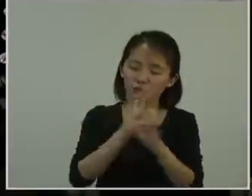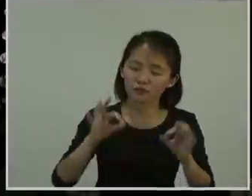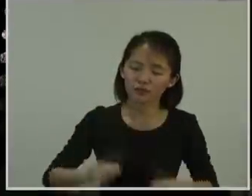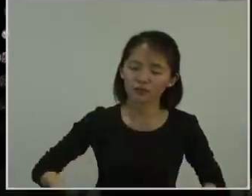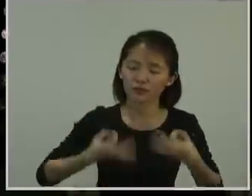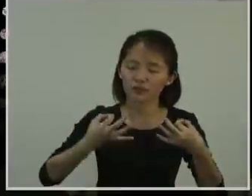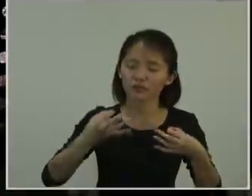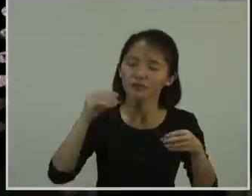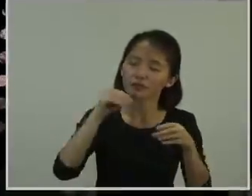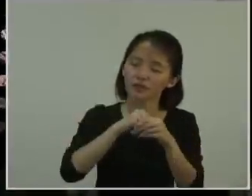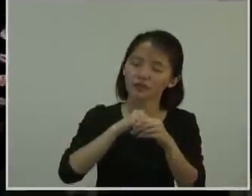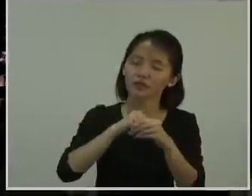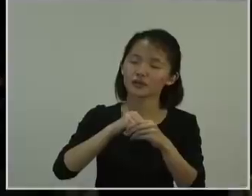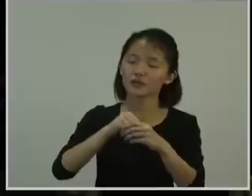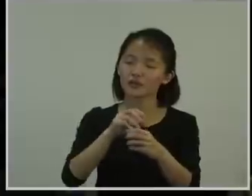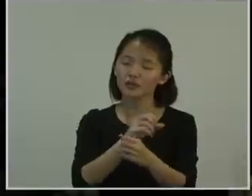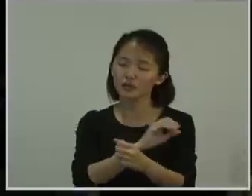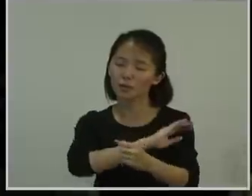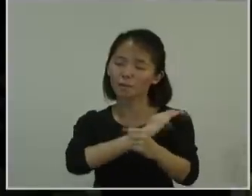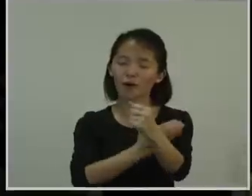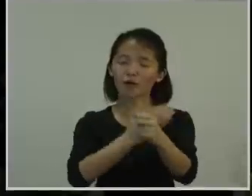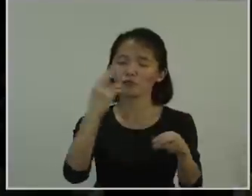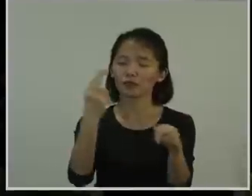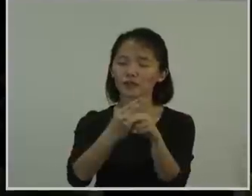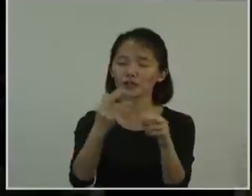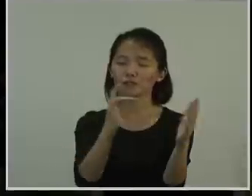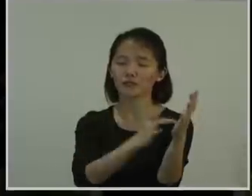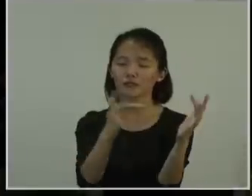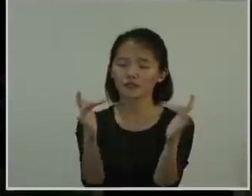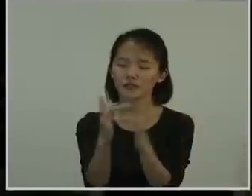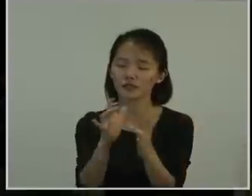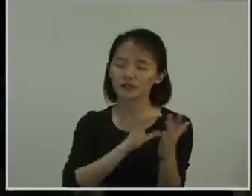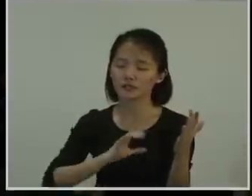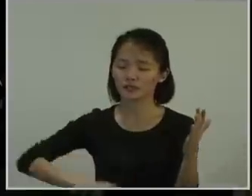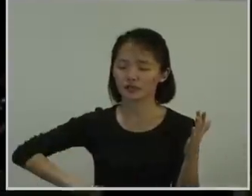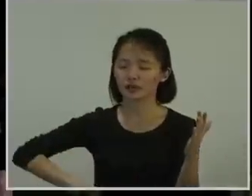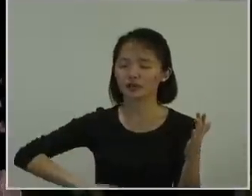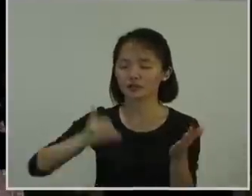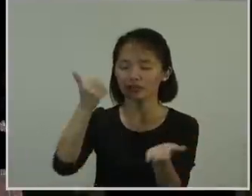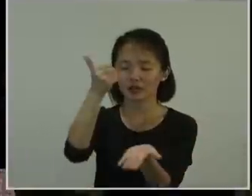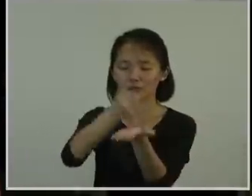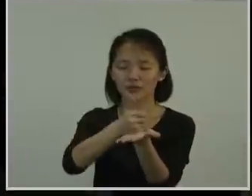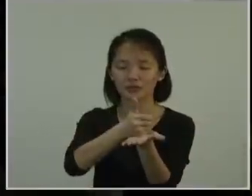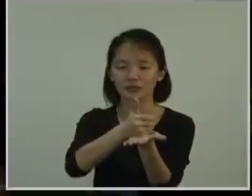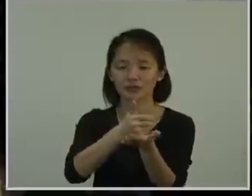of Jesus Christ the Lord. Amen.